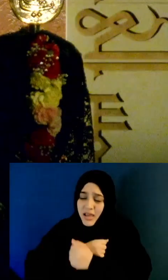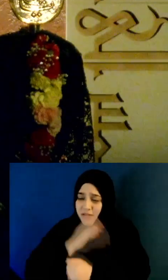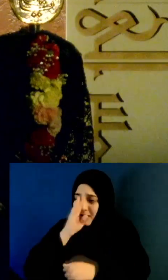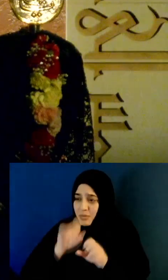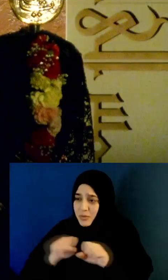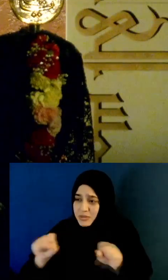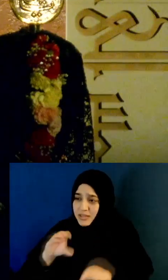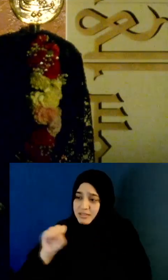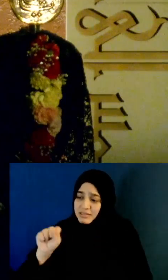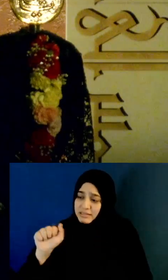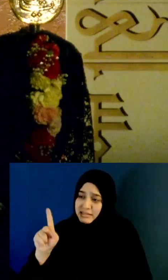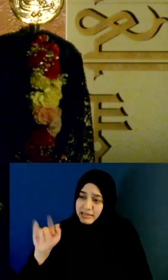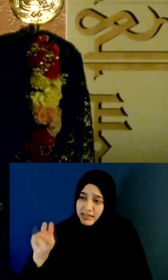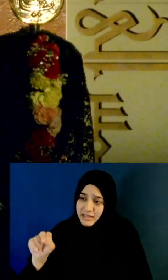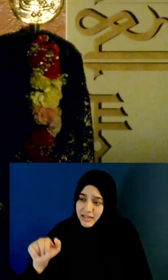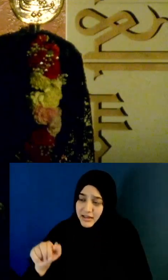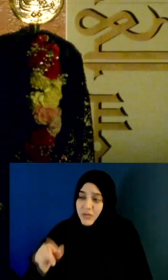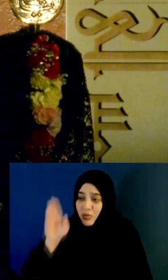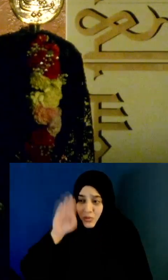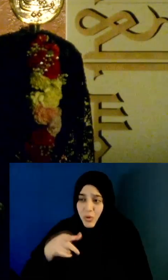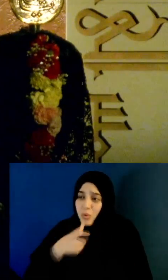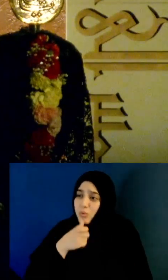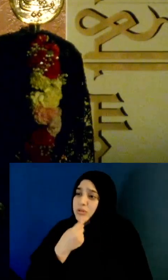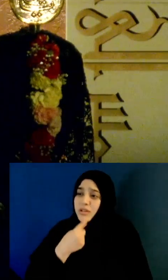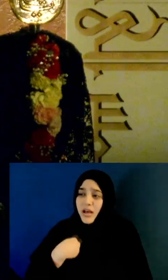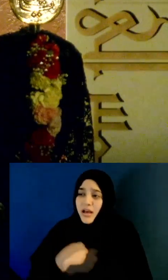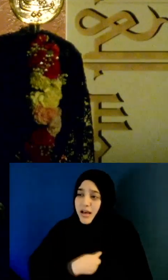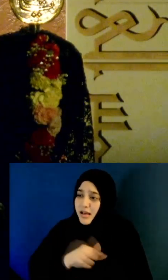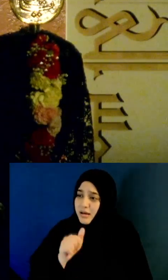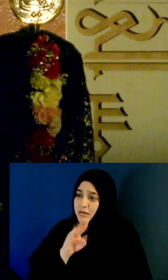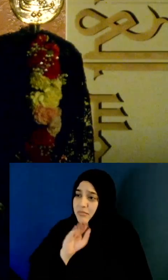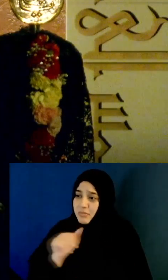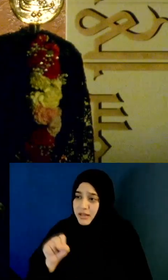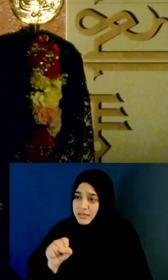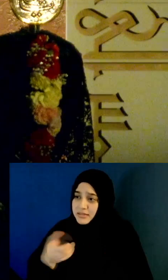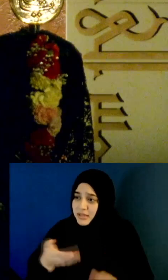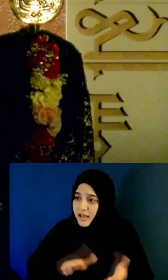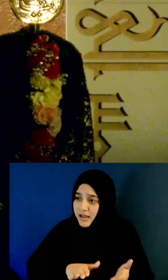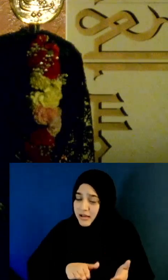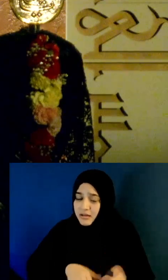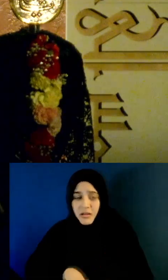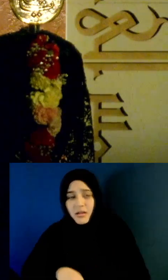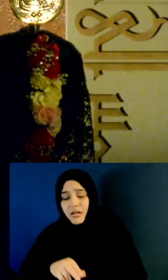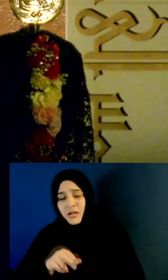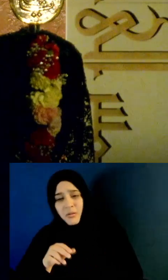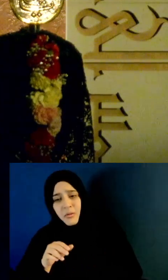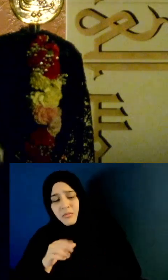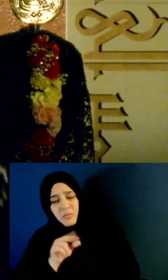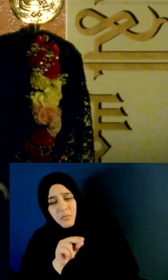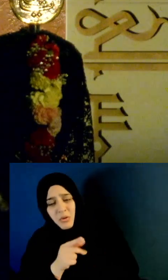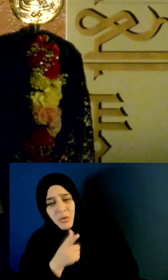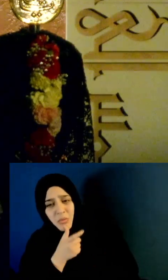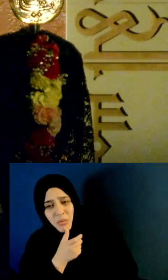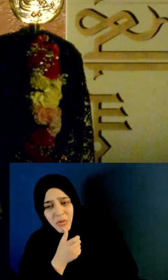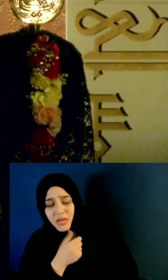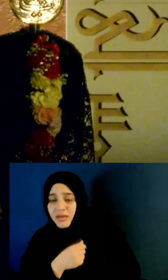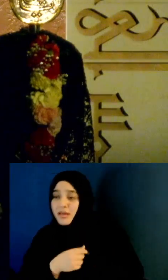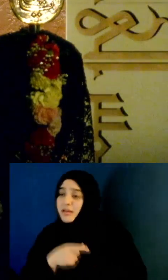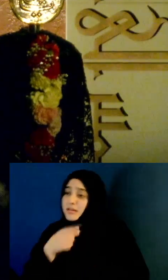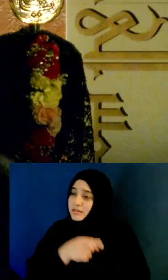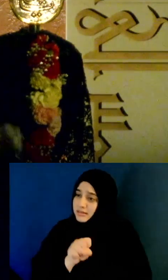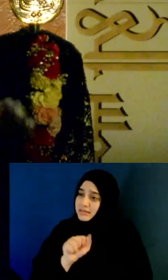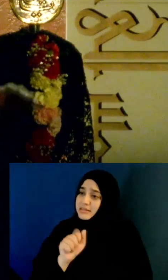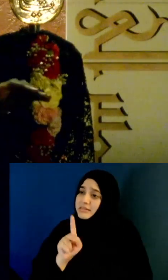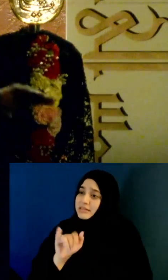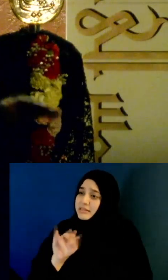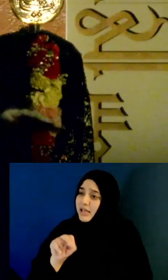dying?" Umm al-Baneen said, "No." He said to her, "It was Sukaina." She asked him, "How?" He